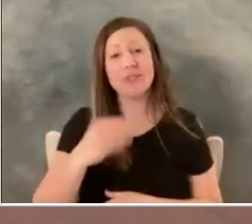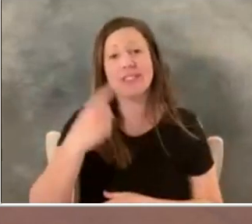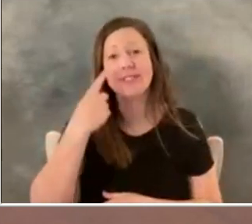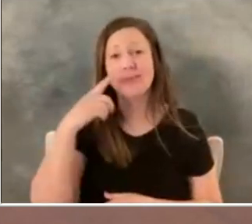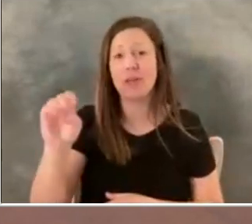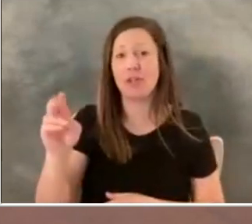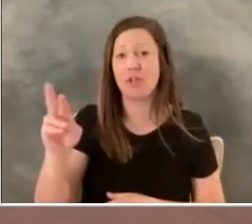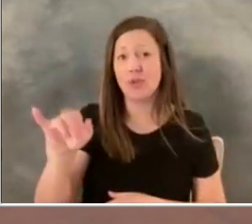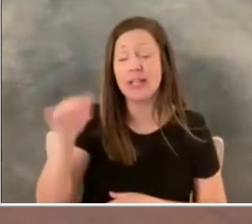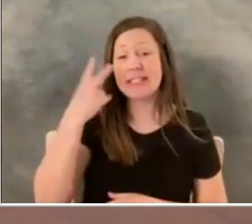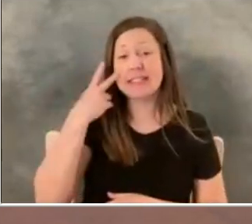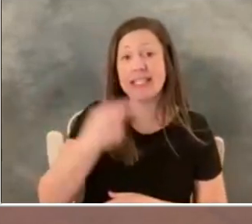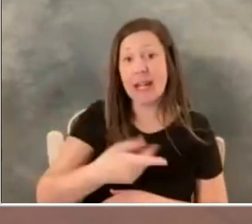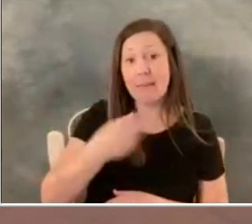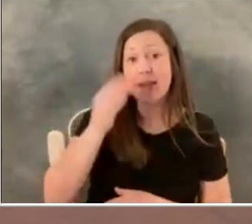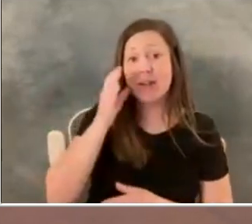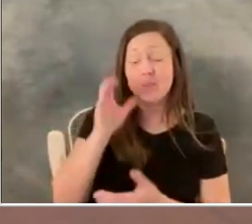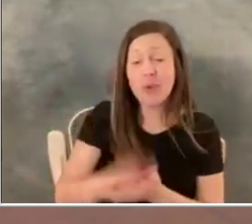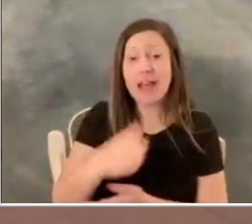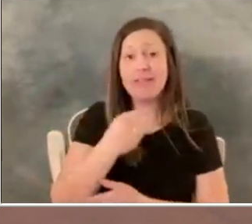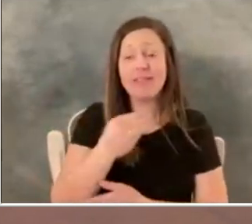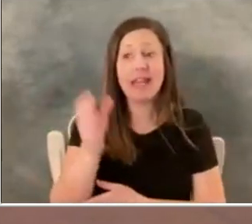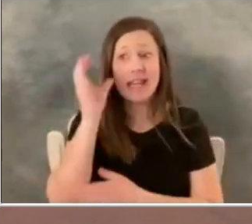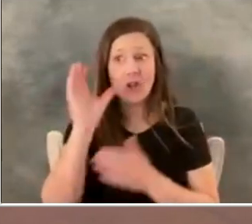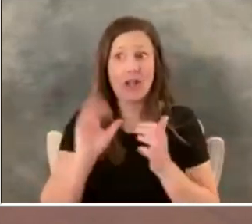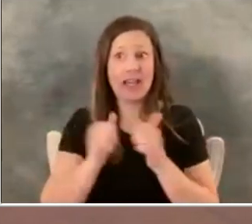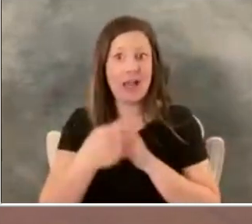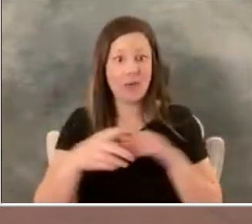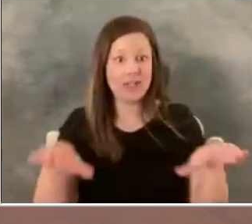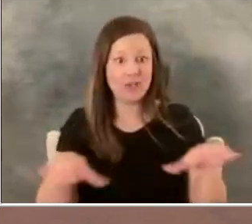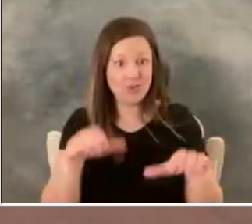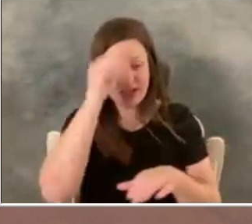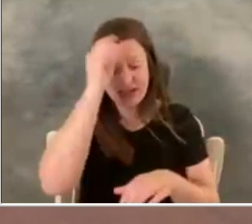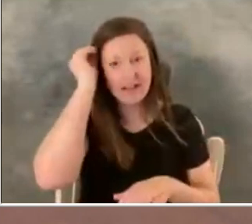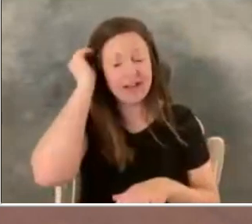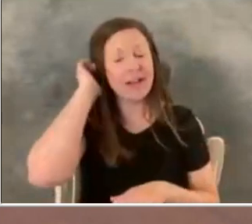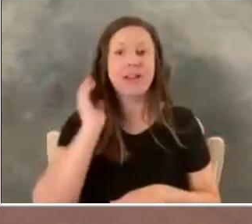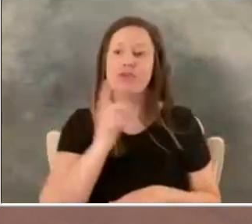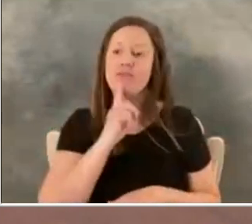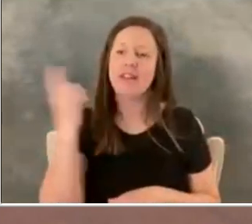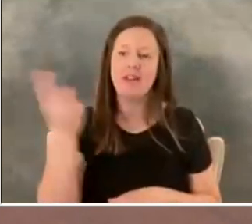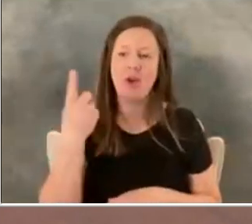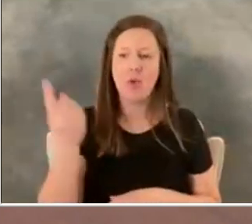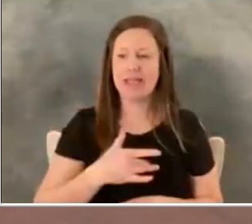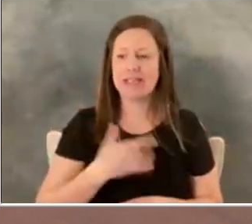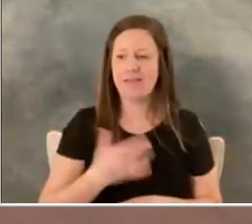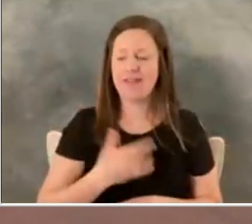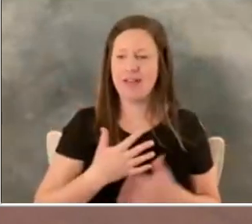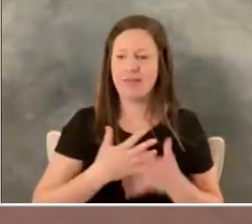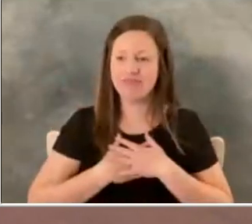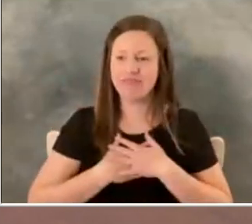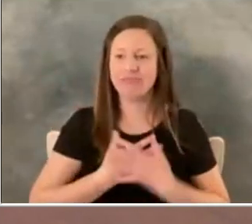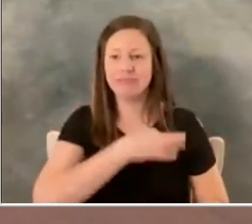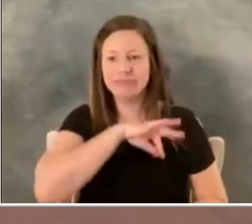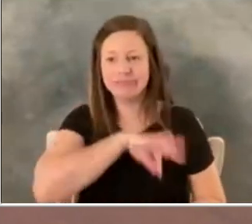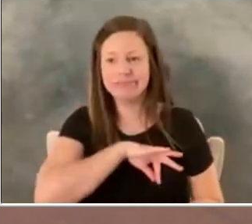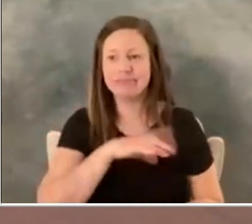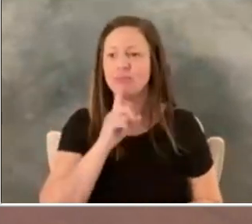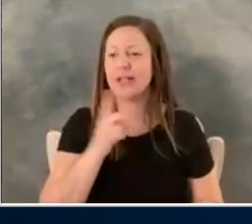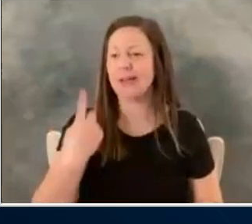and Erin, hearing how Yuri's doing is always incredibly rewarding, and we're just overjoyed for